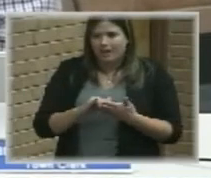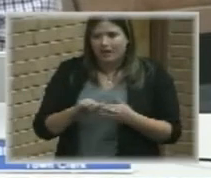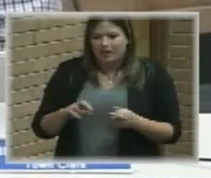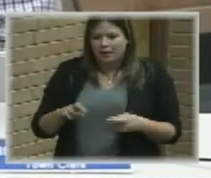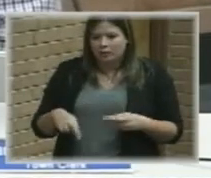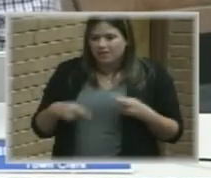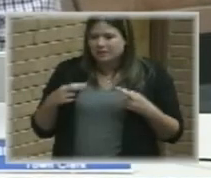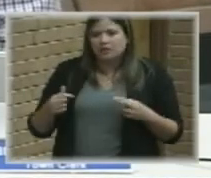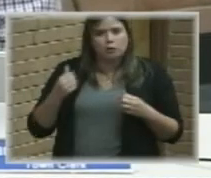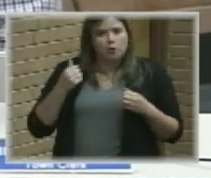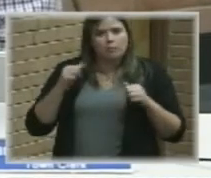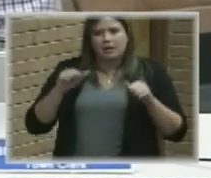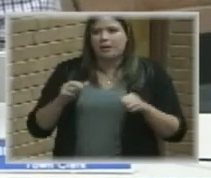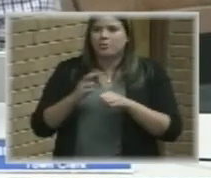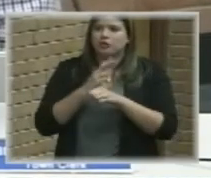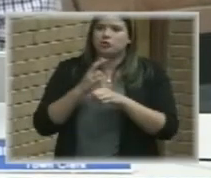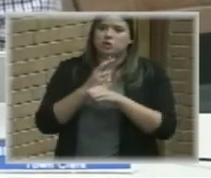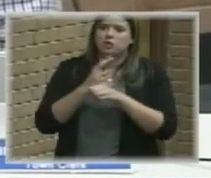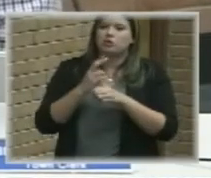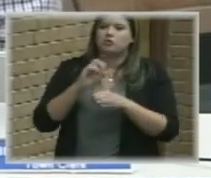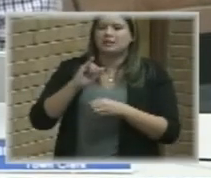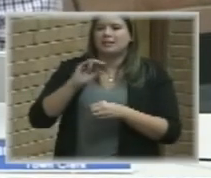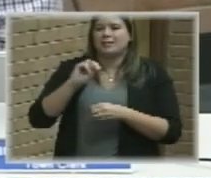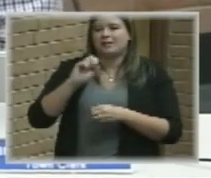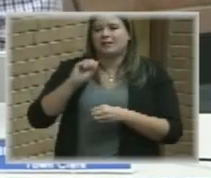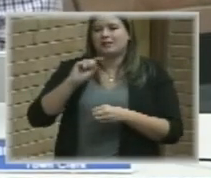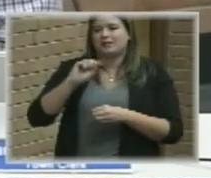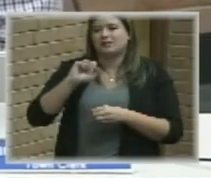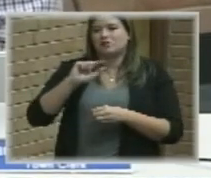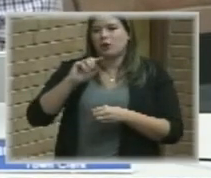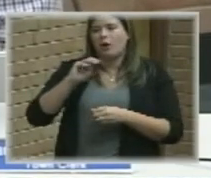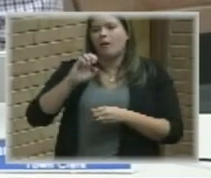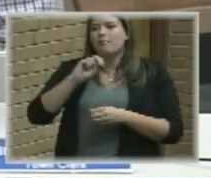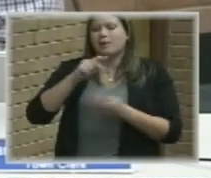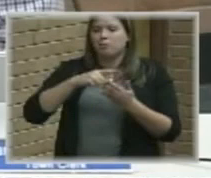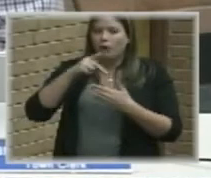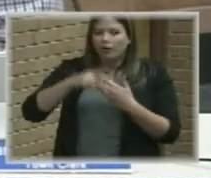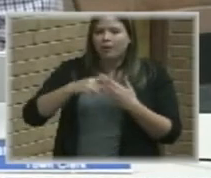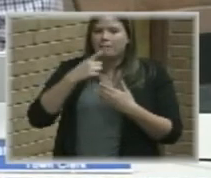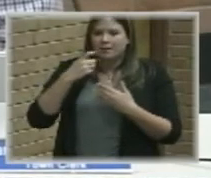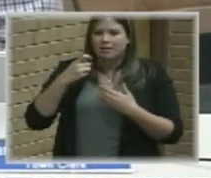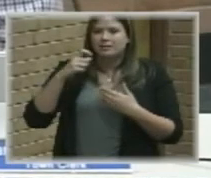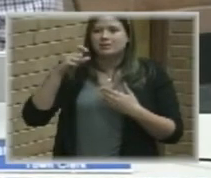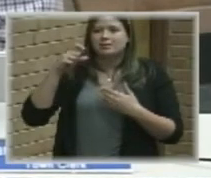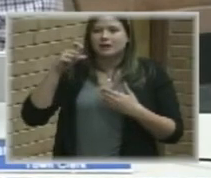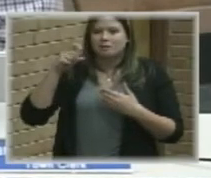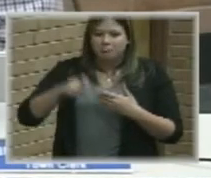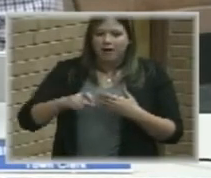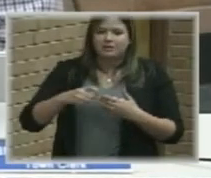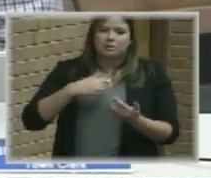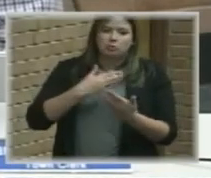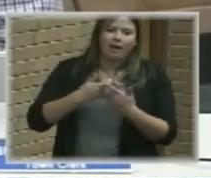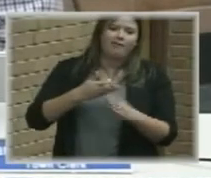able to use the installment program, and they are going to have to pay in full on Tuesday.